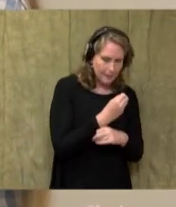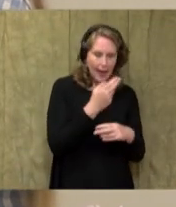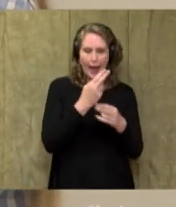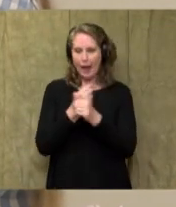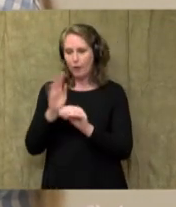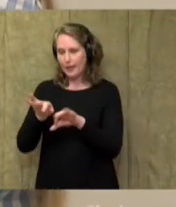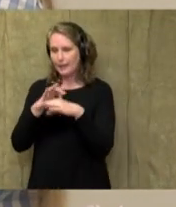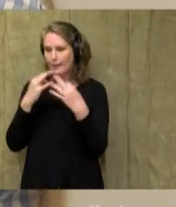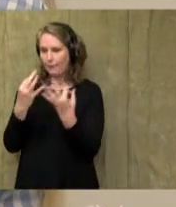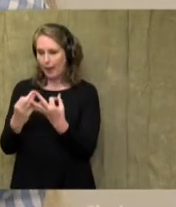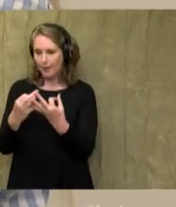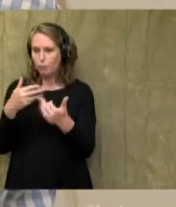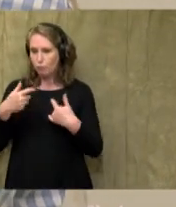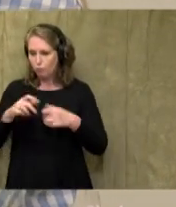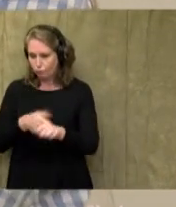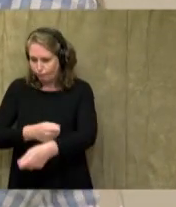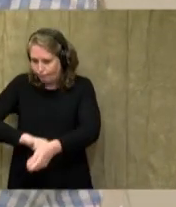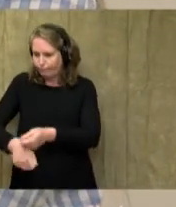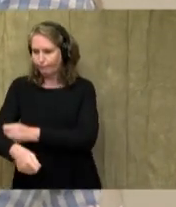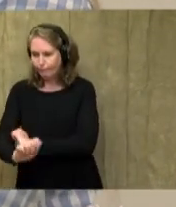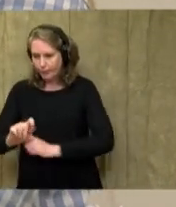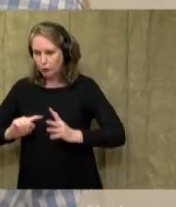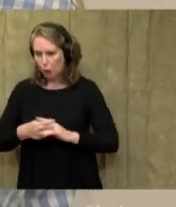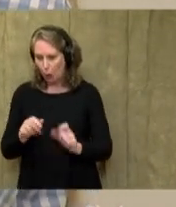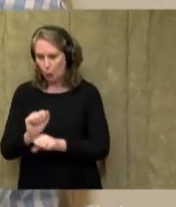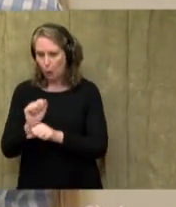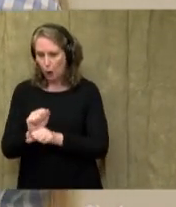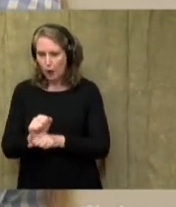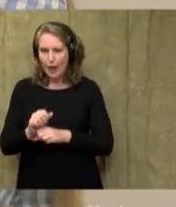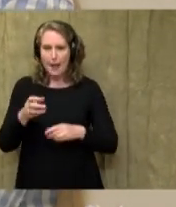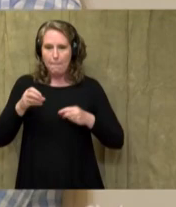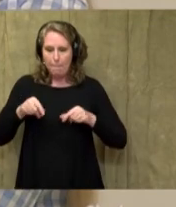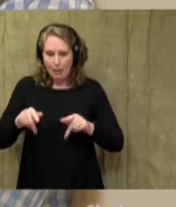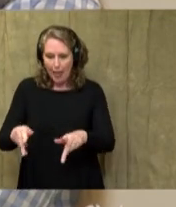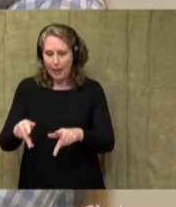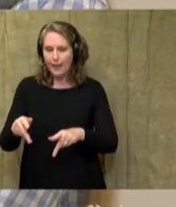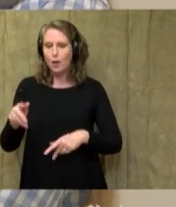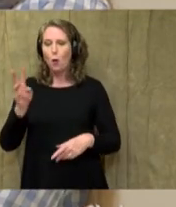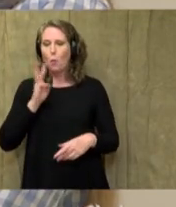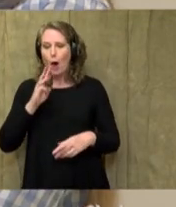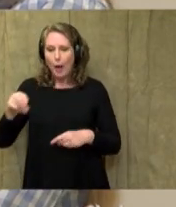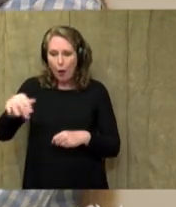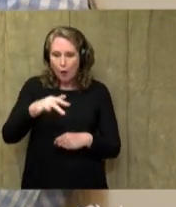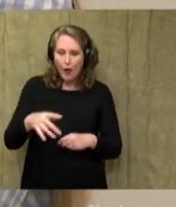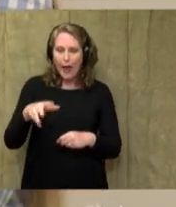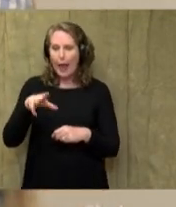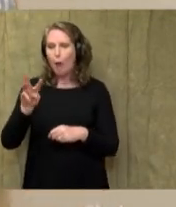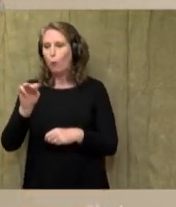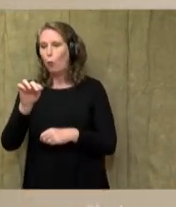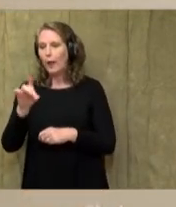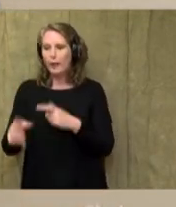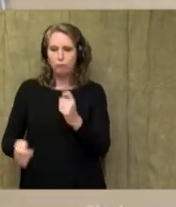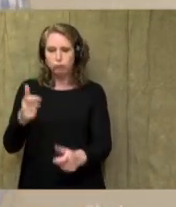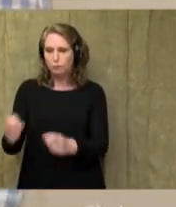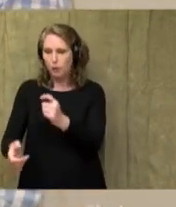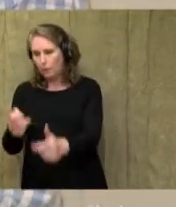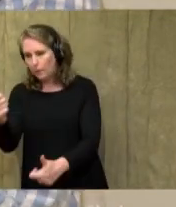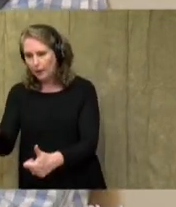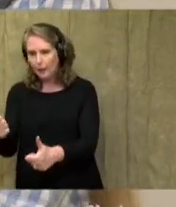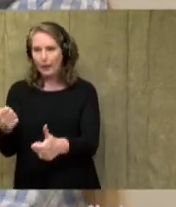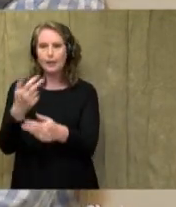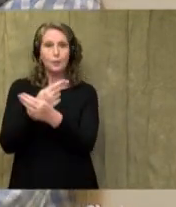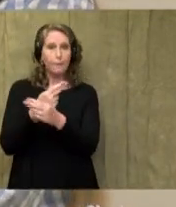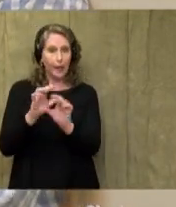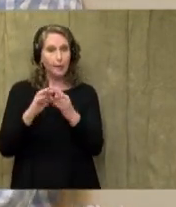Hare and his family went to work. They planted, watered, and weeded. So again, those hares are